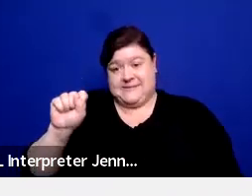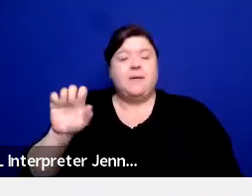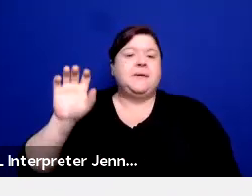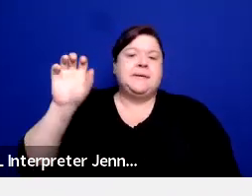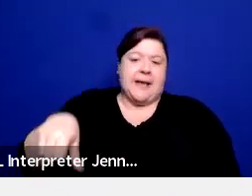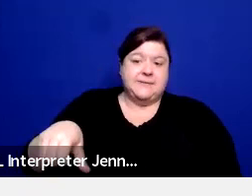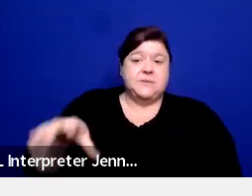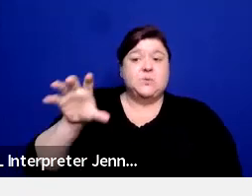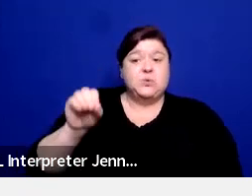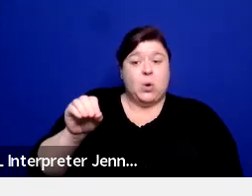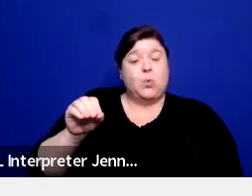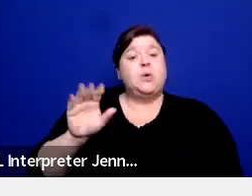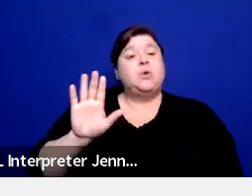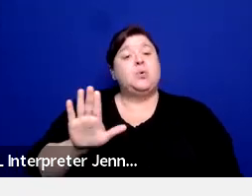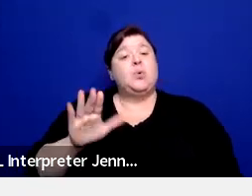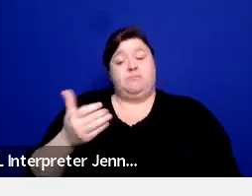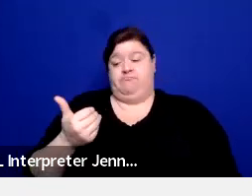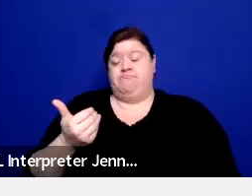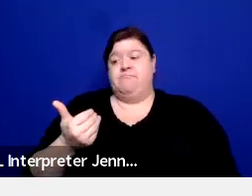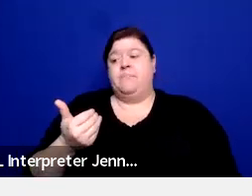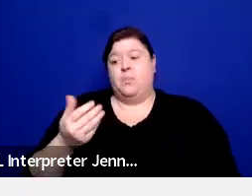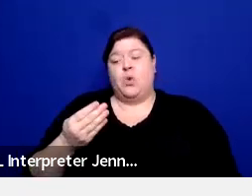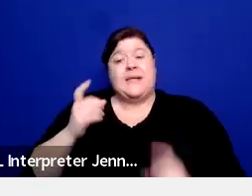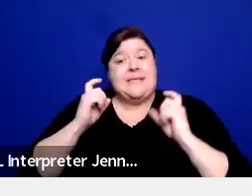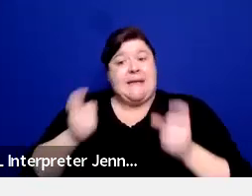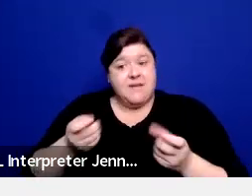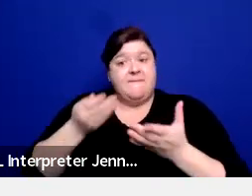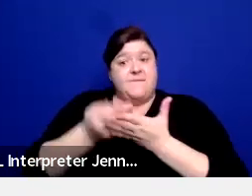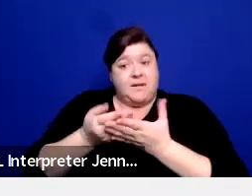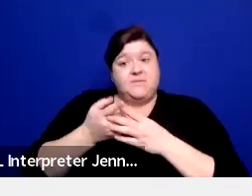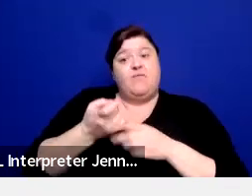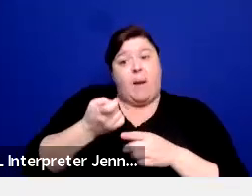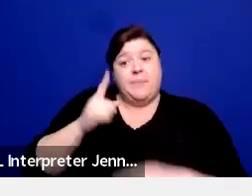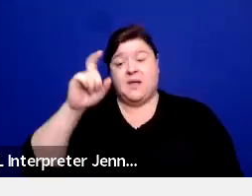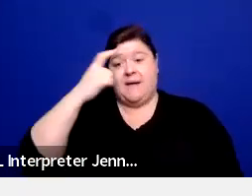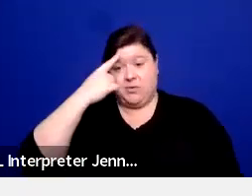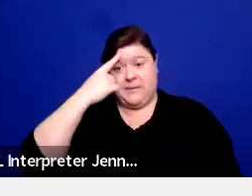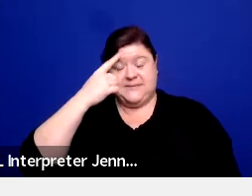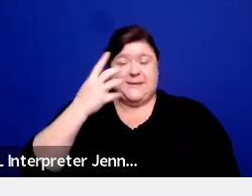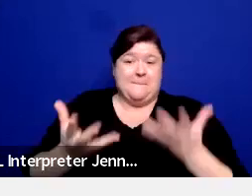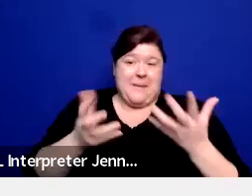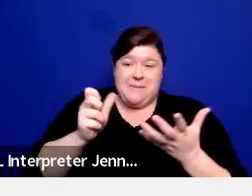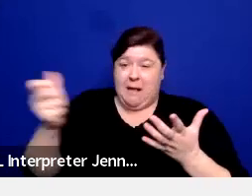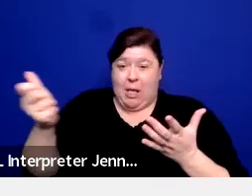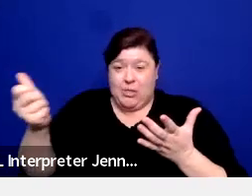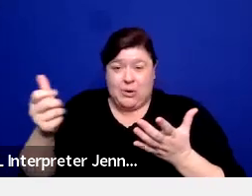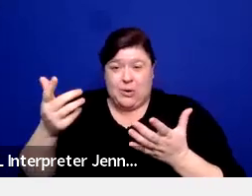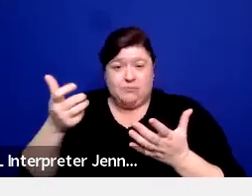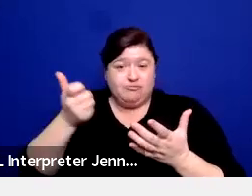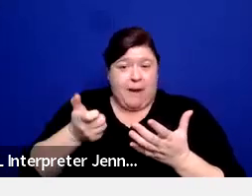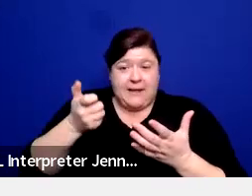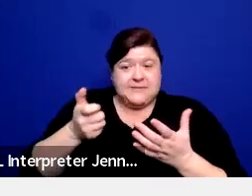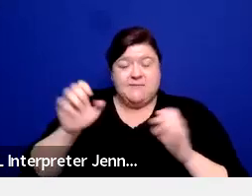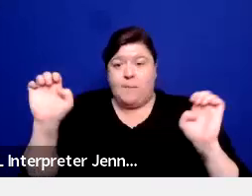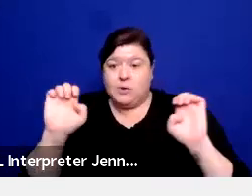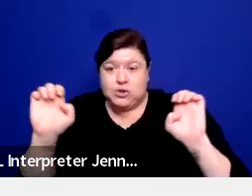you received funds that were from the federal government, so you maybe received other grants, emergency